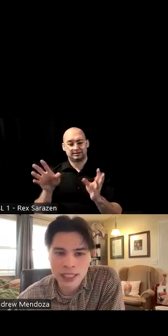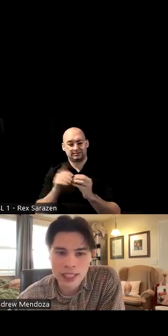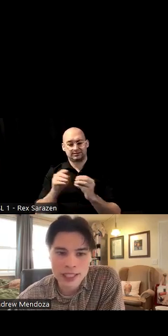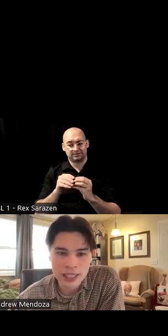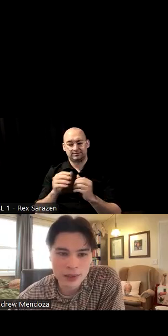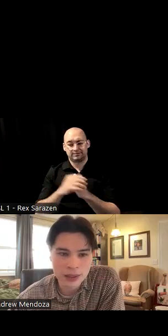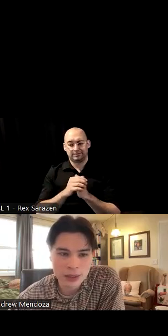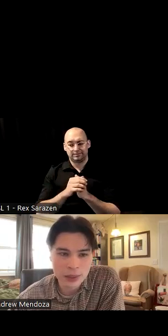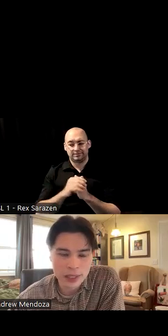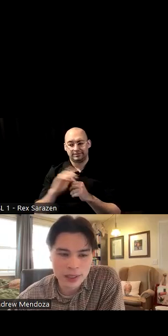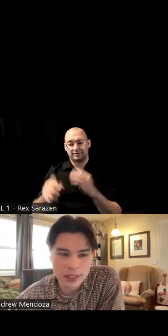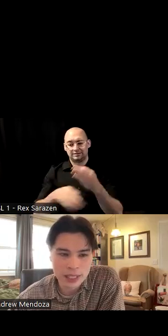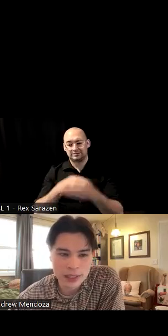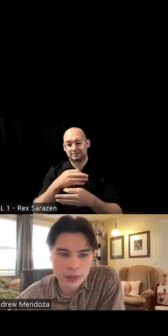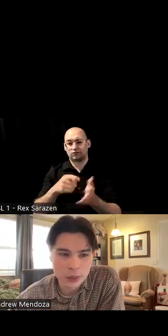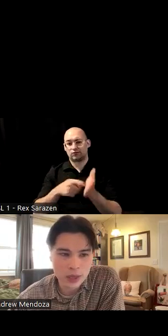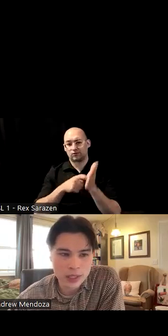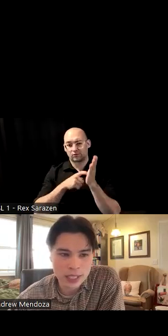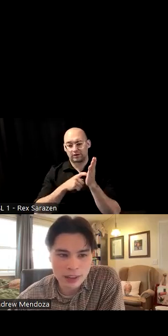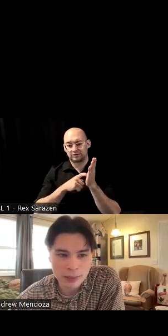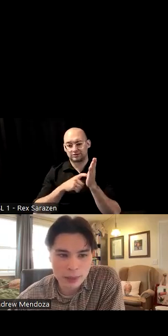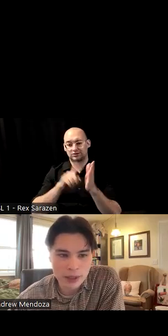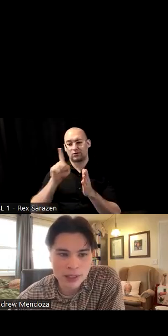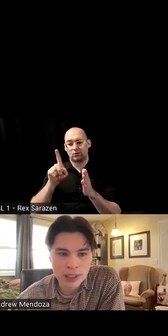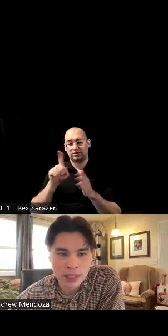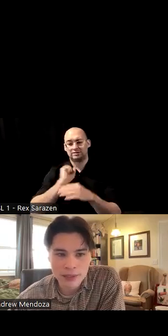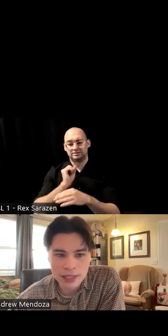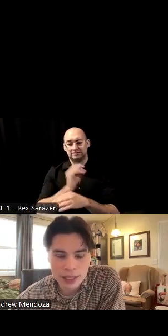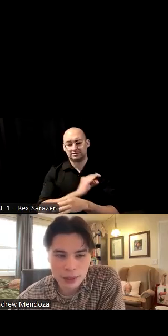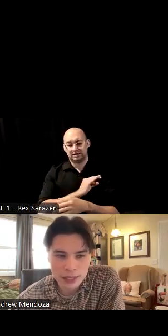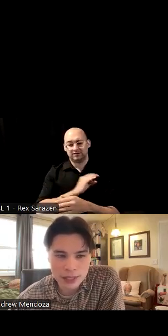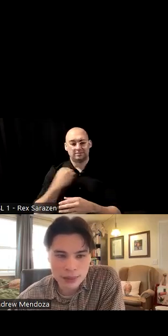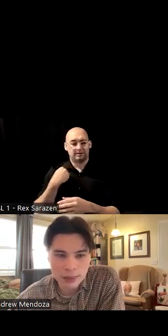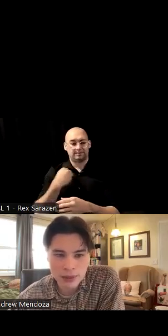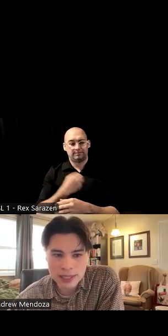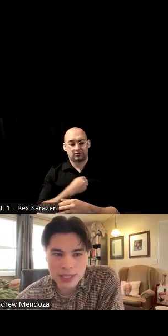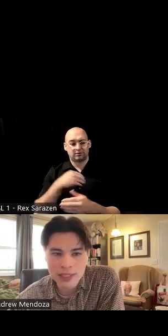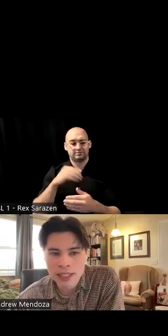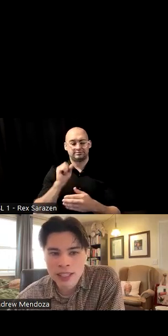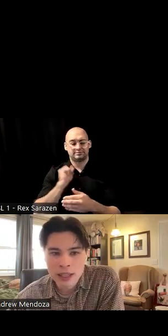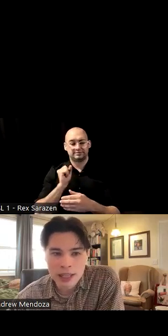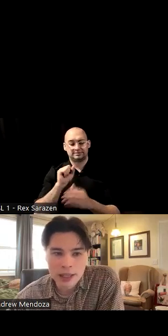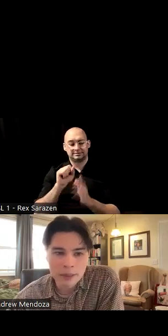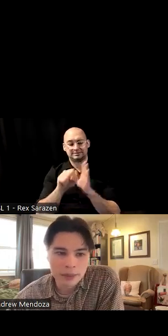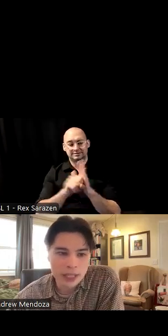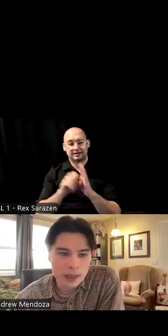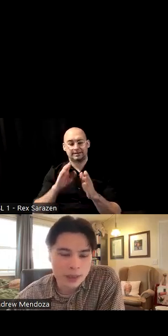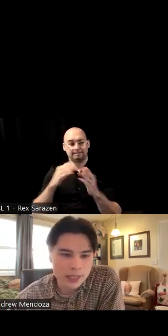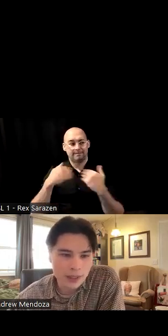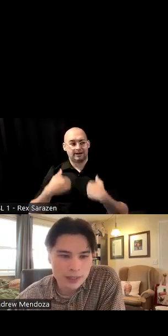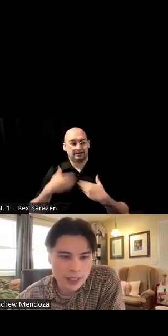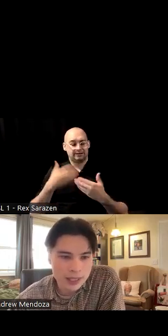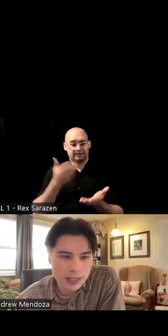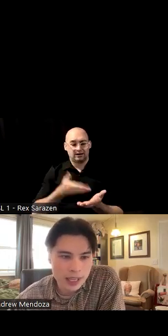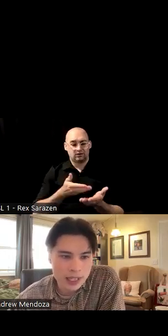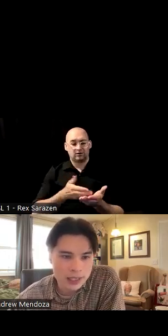meeting, and instead only requires that at least one staff member of the state body to be present. A piece